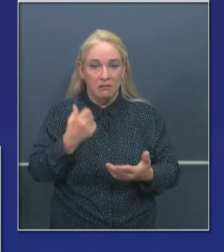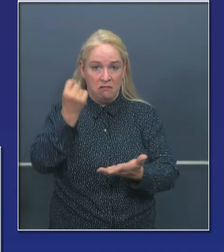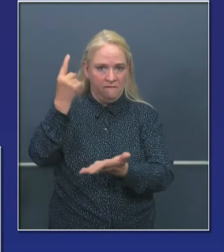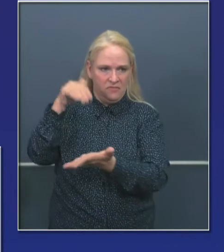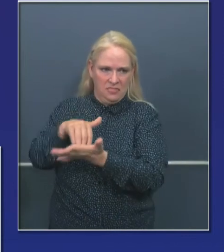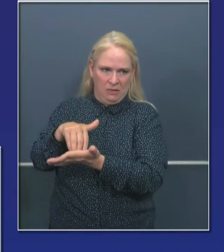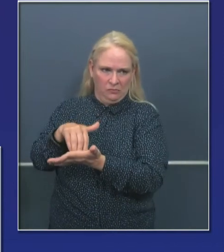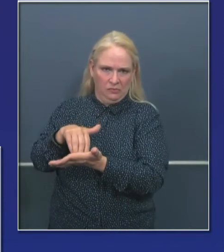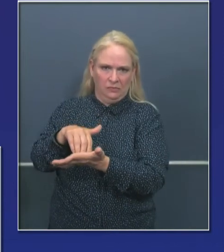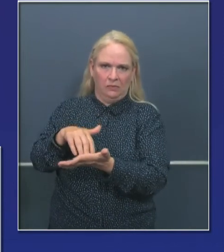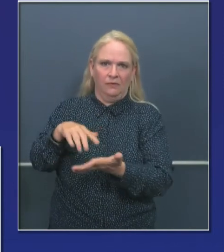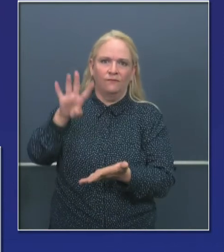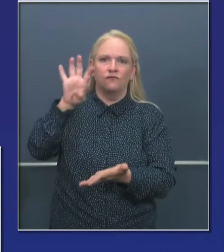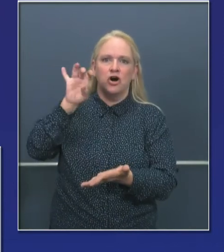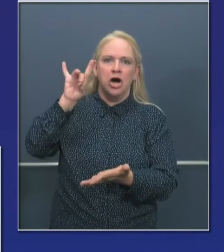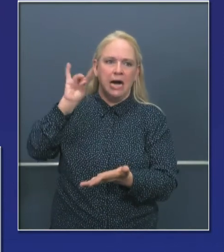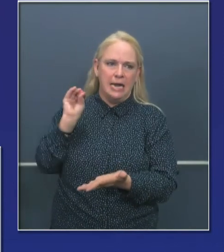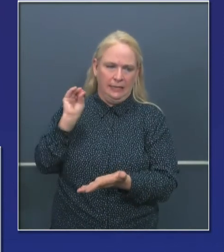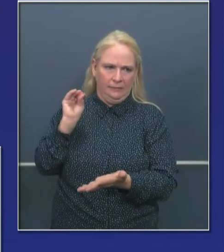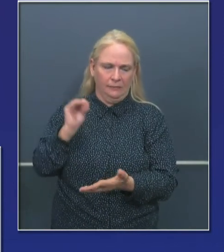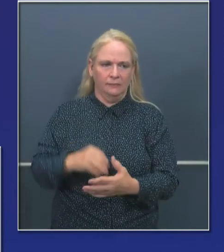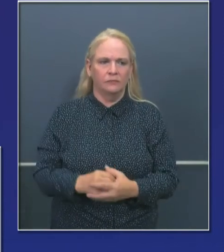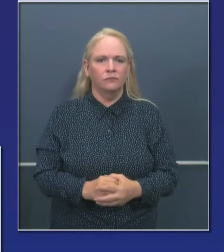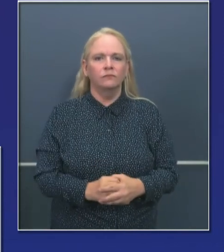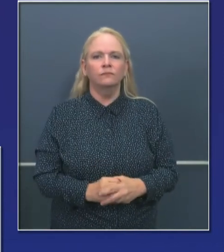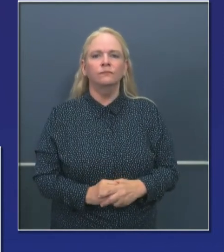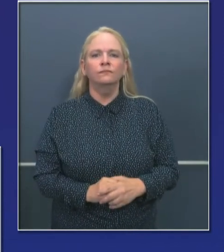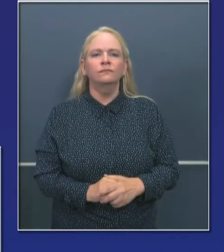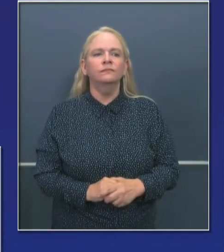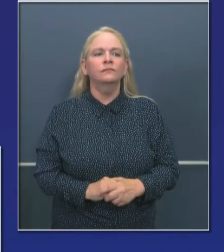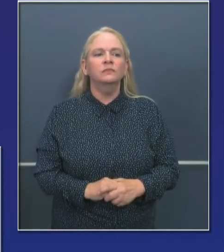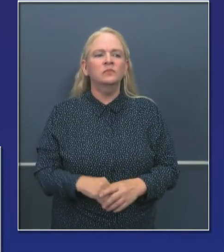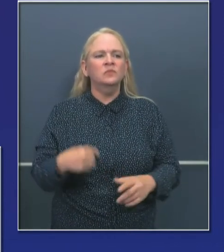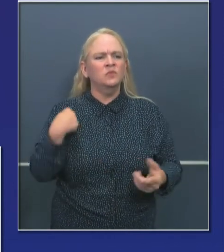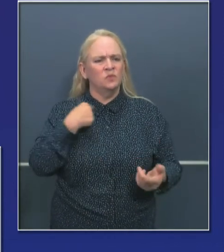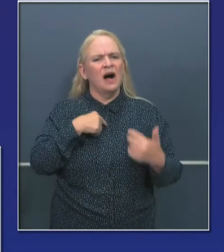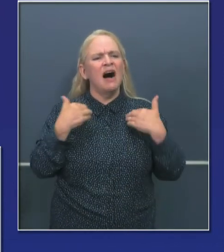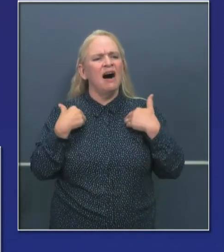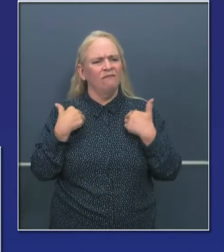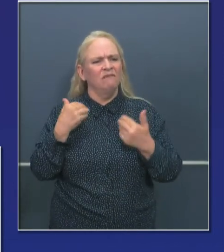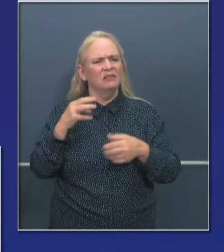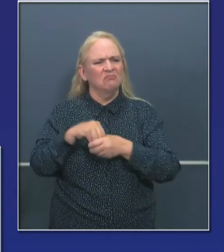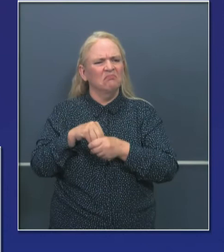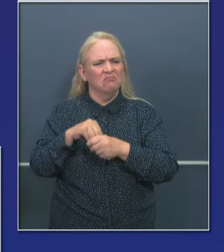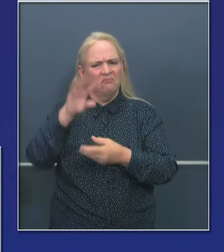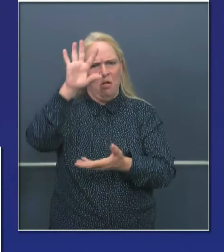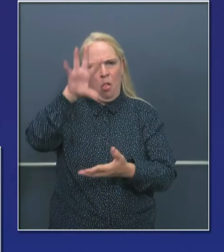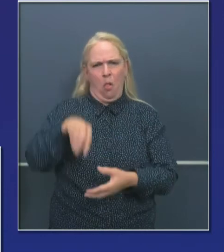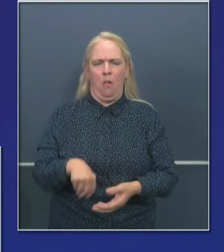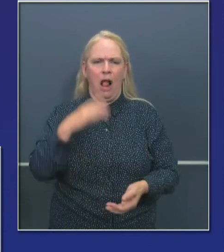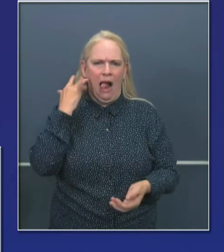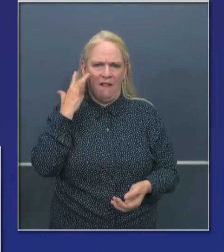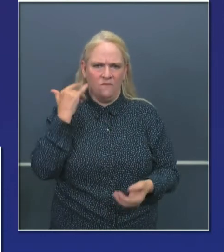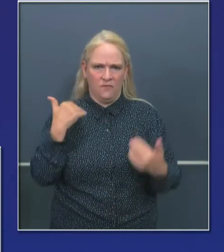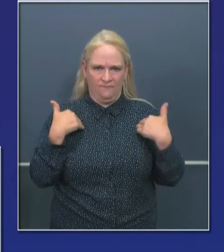11,400 plus ventilators that we have within the hospital system and in our cache here at the Office of